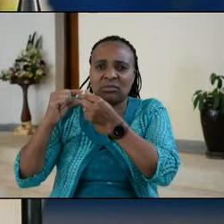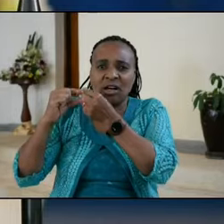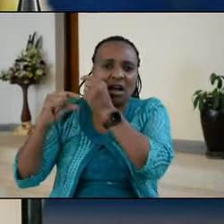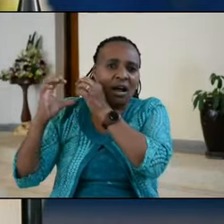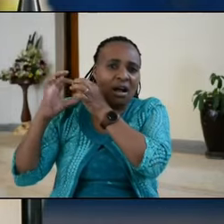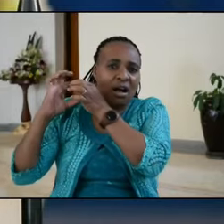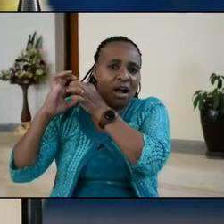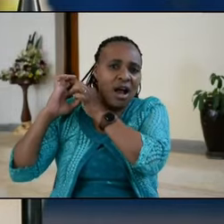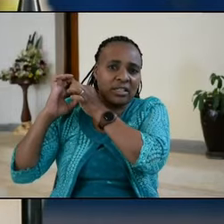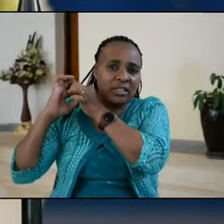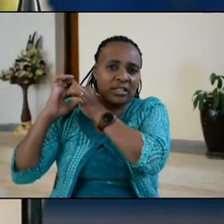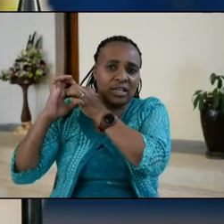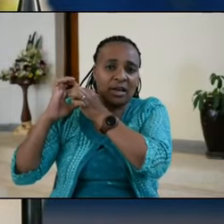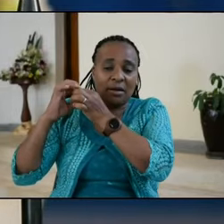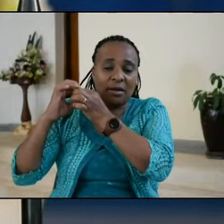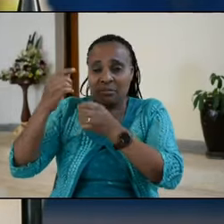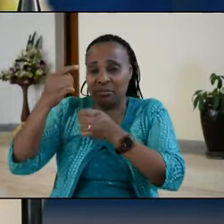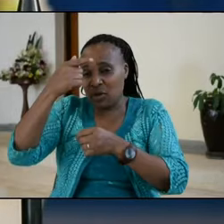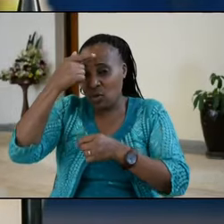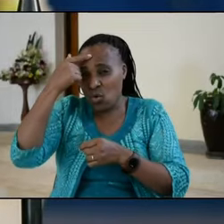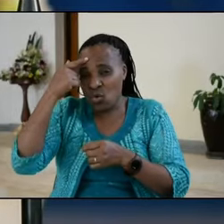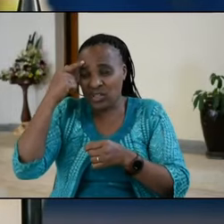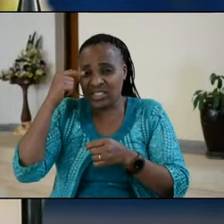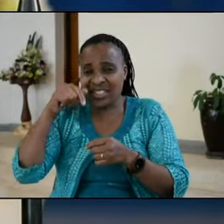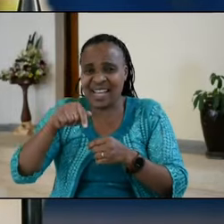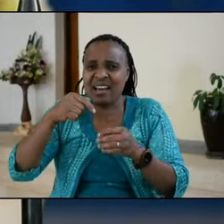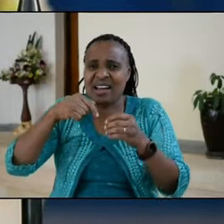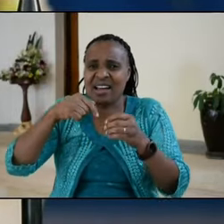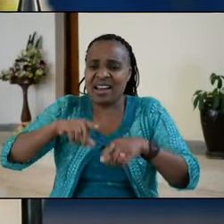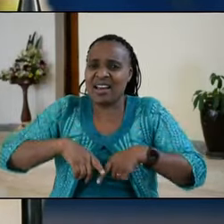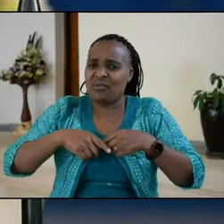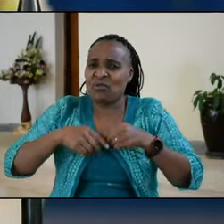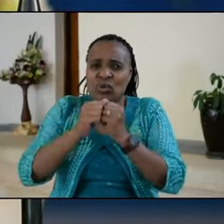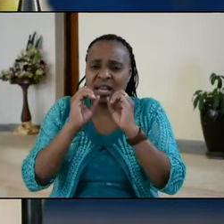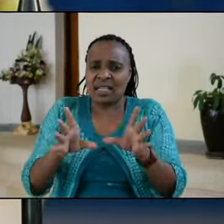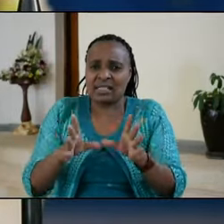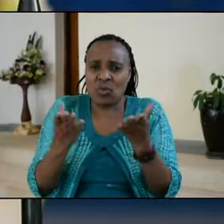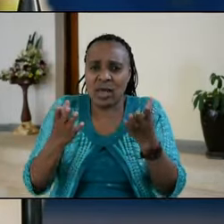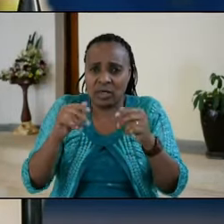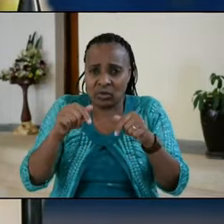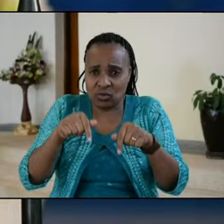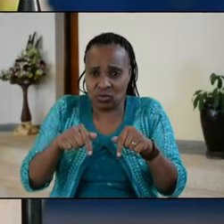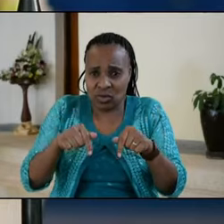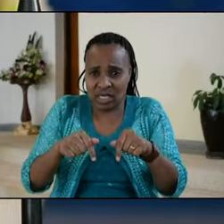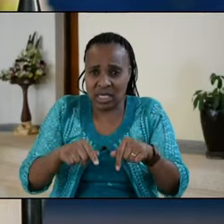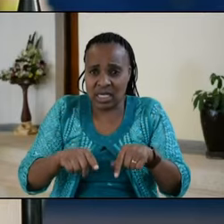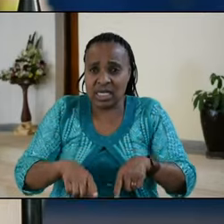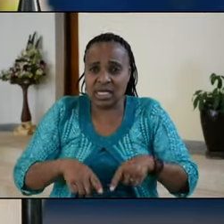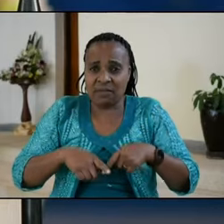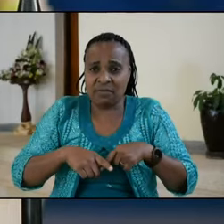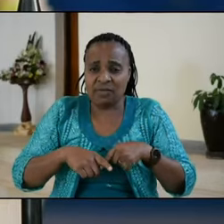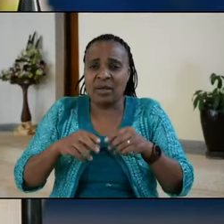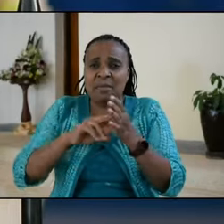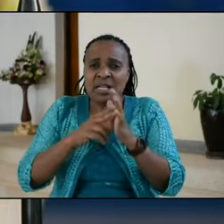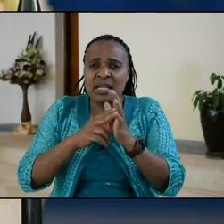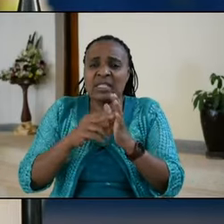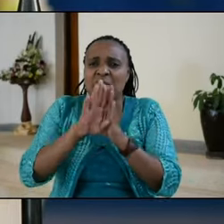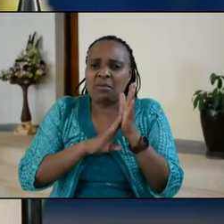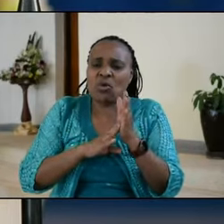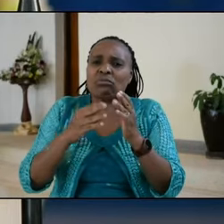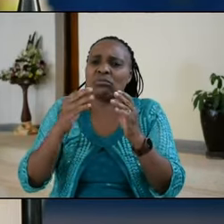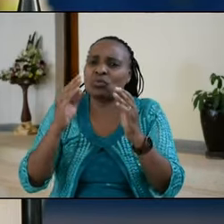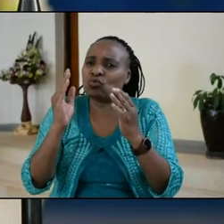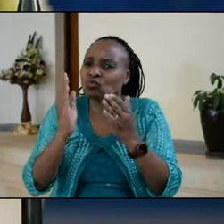the cultural context where we live today. Lo and behold, the Bible transcends these cultural